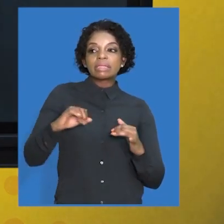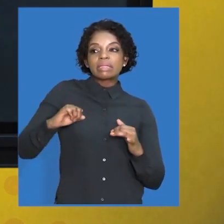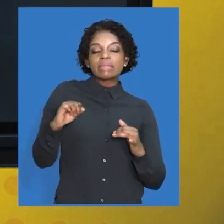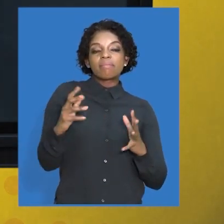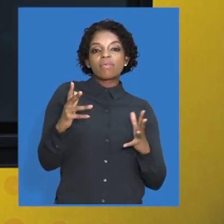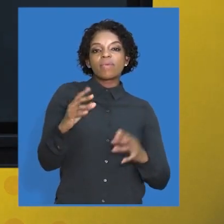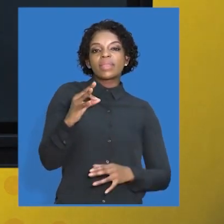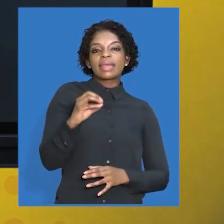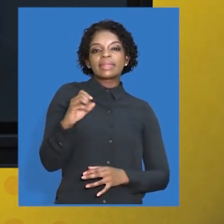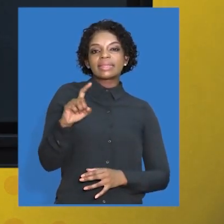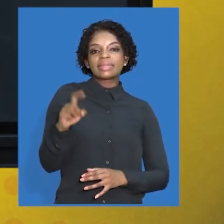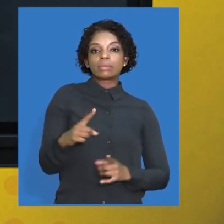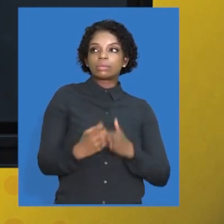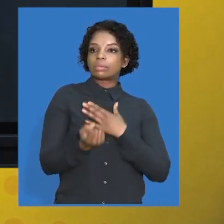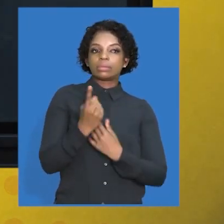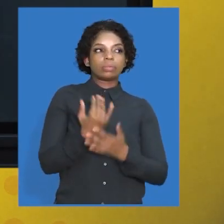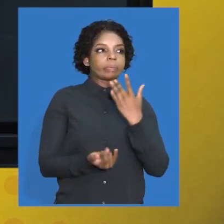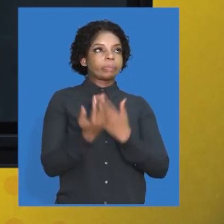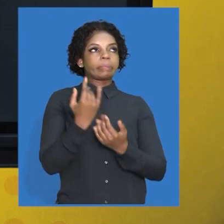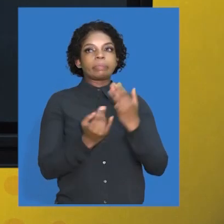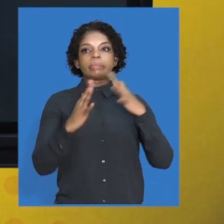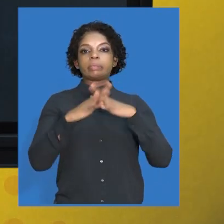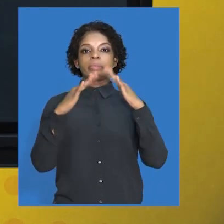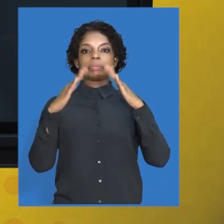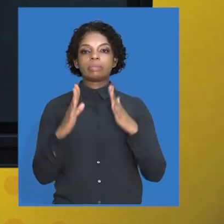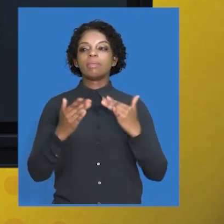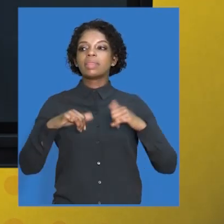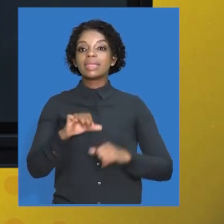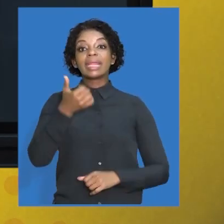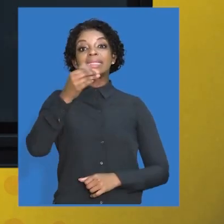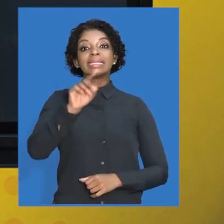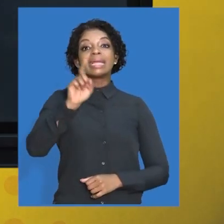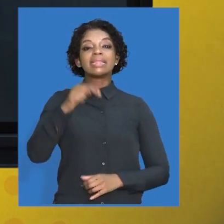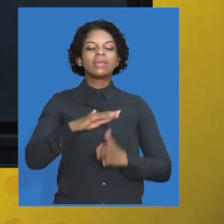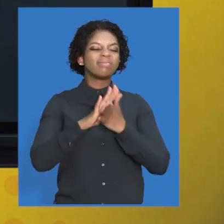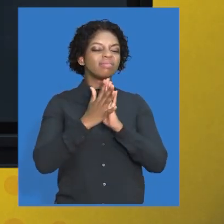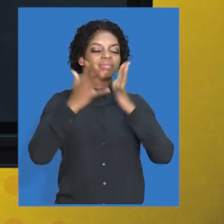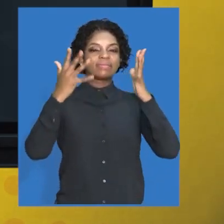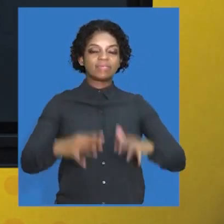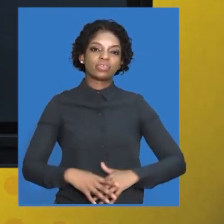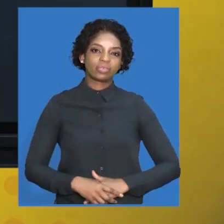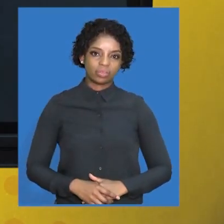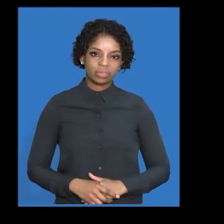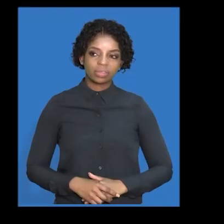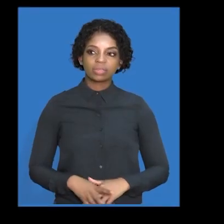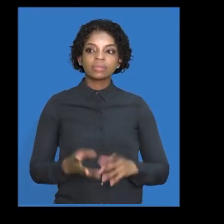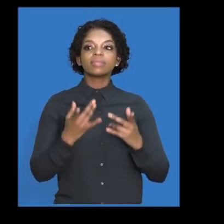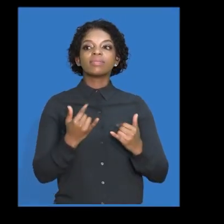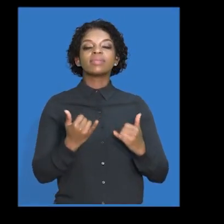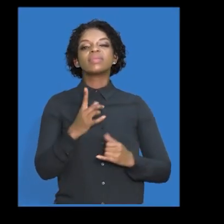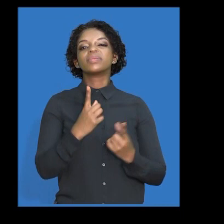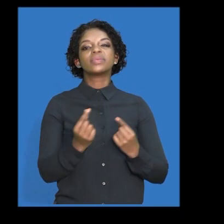their warehouse and 60,000 Rand's worth of stock was damaged. So let's see what questions they could possibly ask us from the